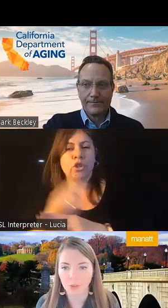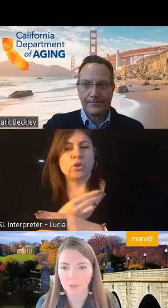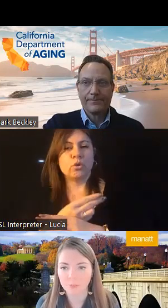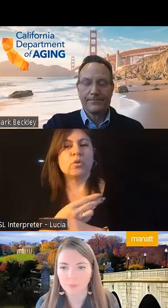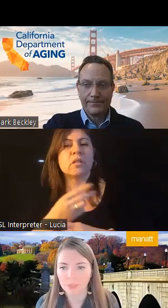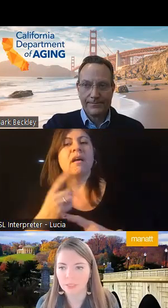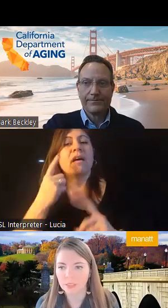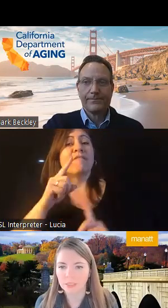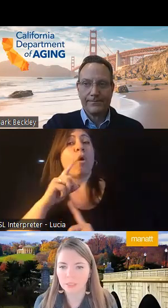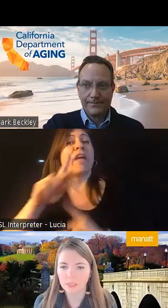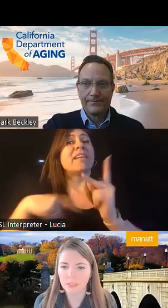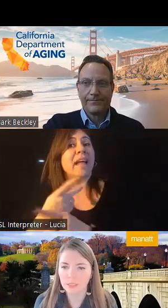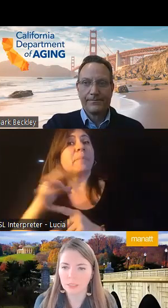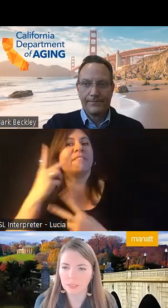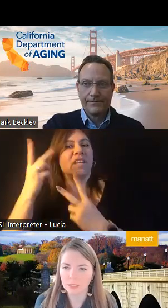visitors in this work group.